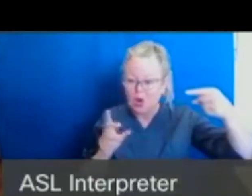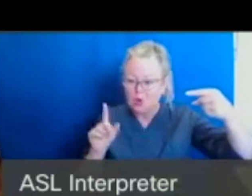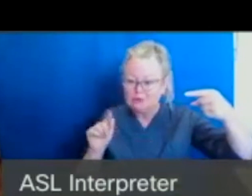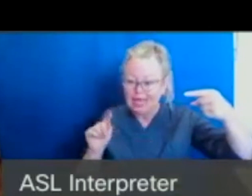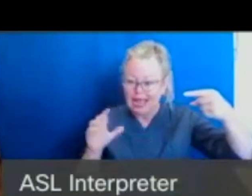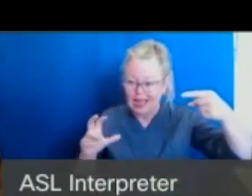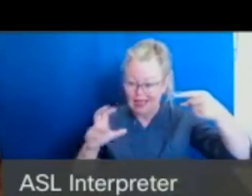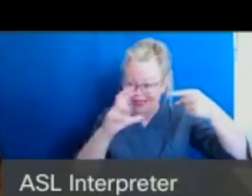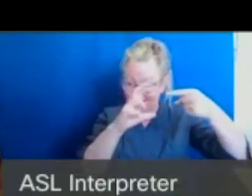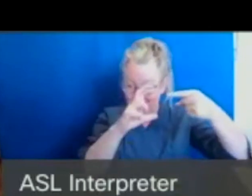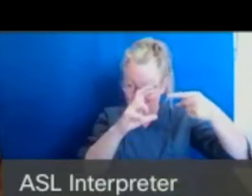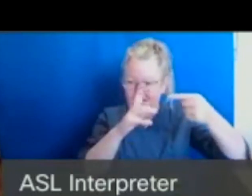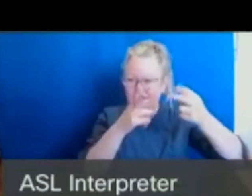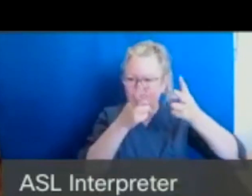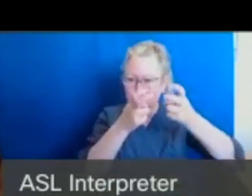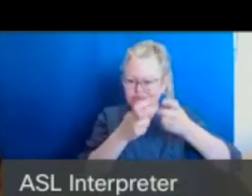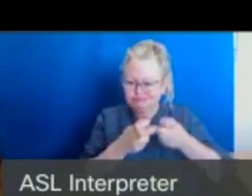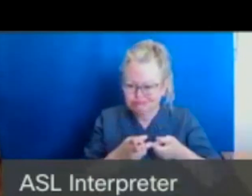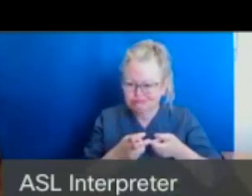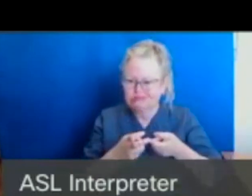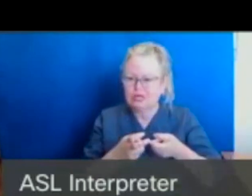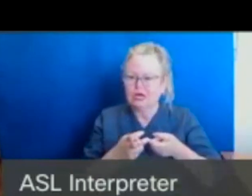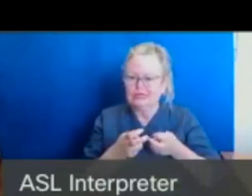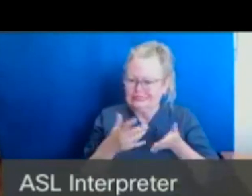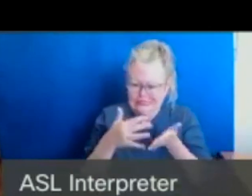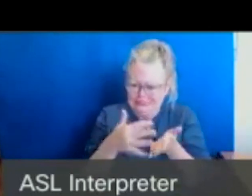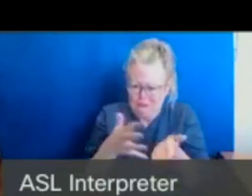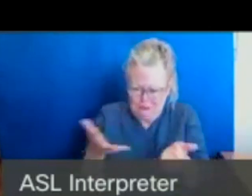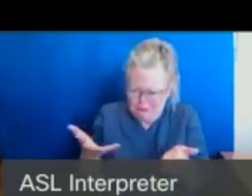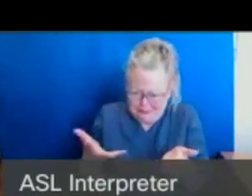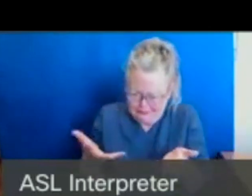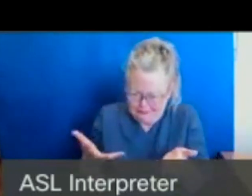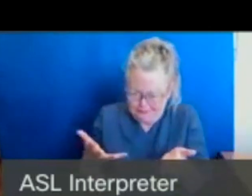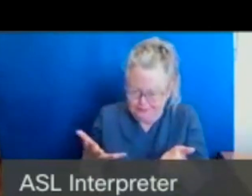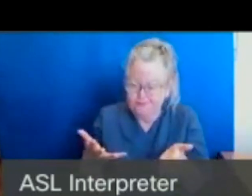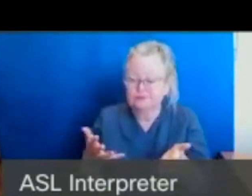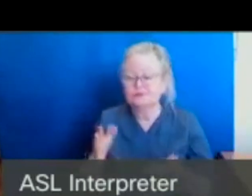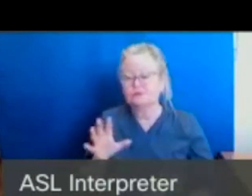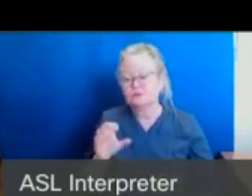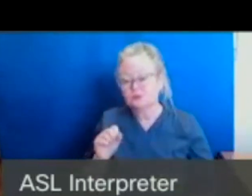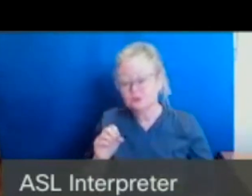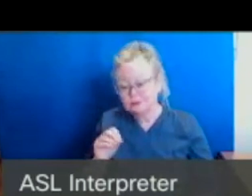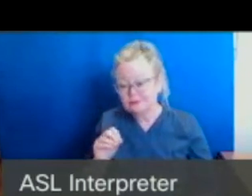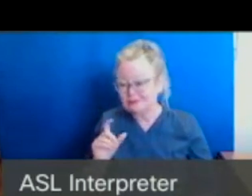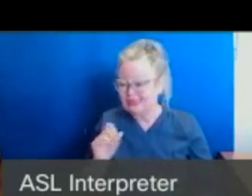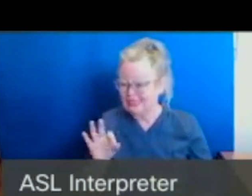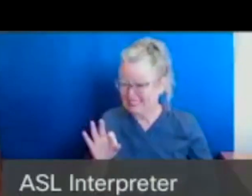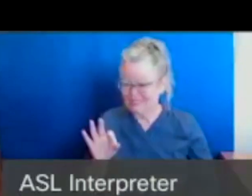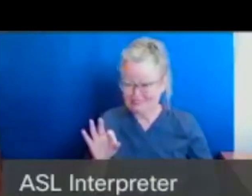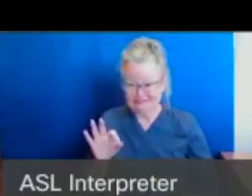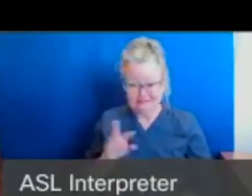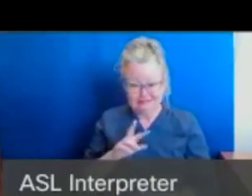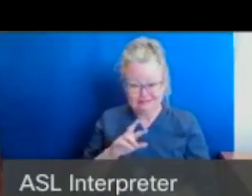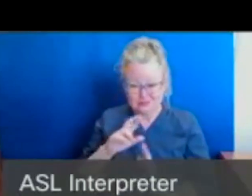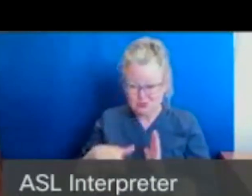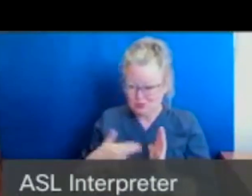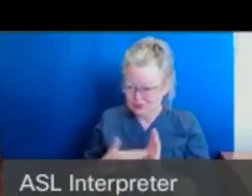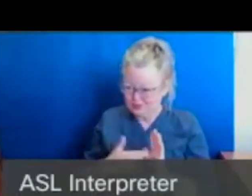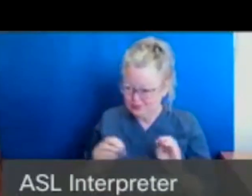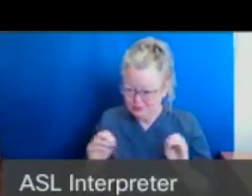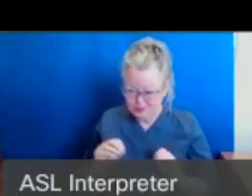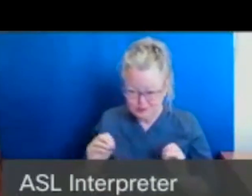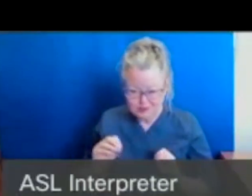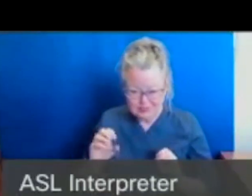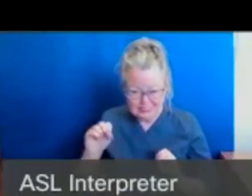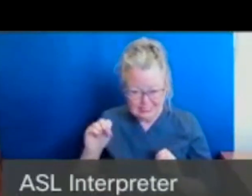research data that's going to be used for the project. Okay, so if there's not a role for the